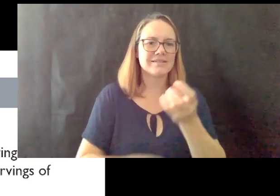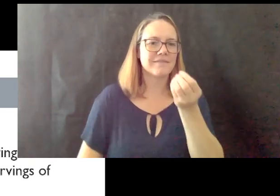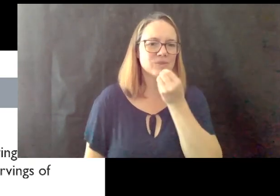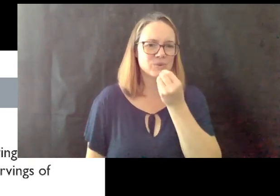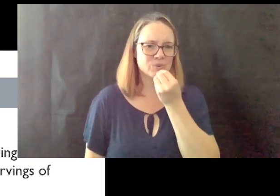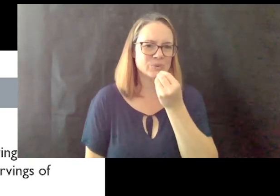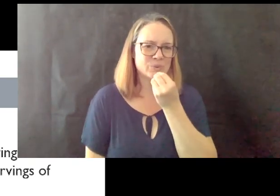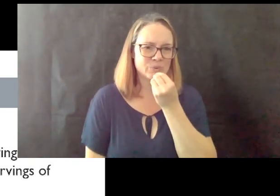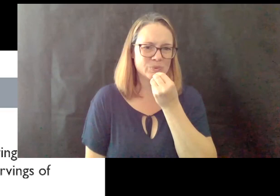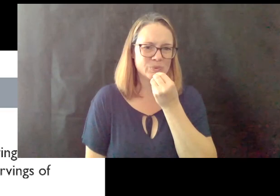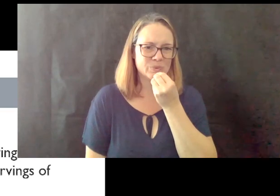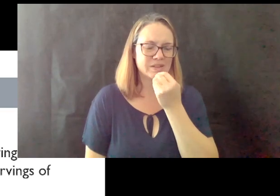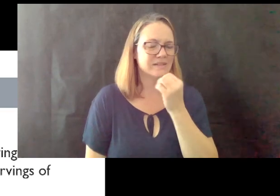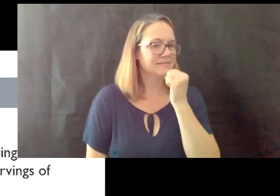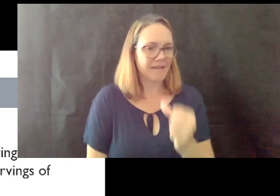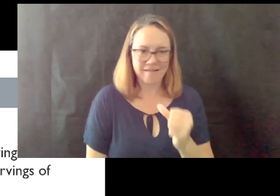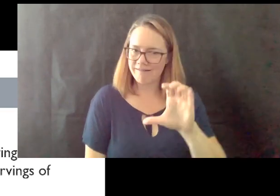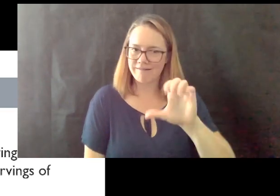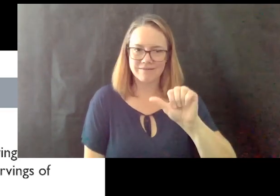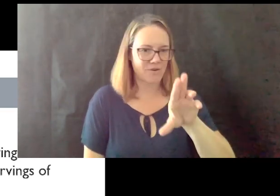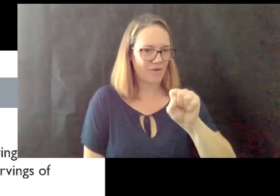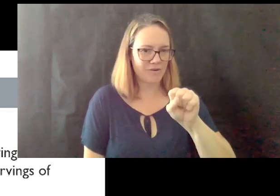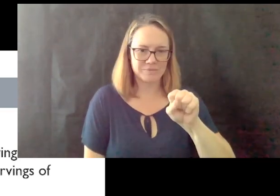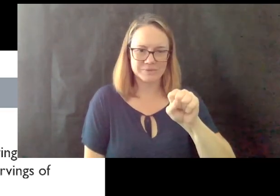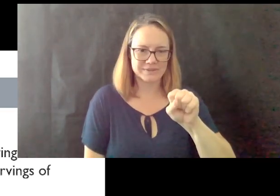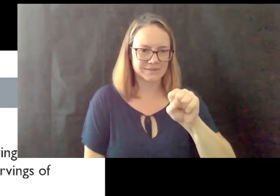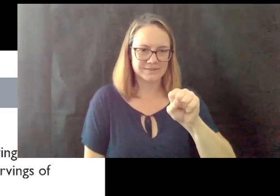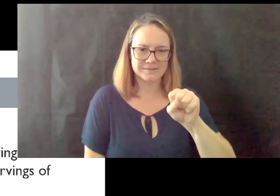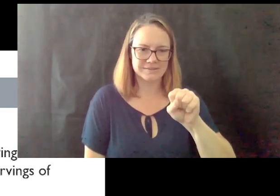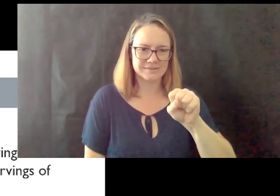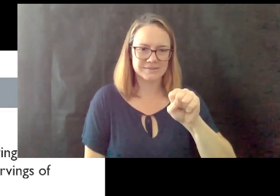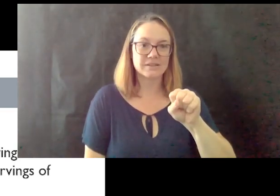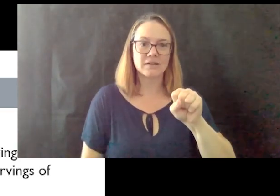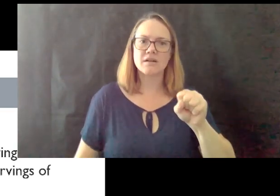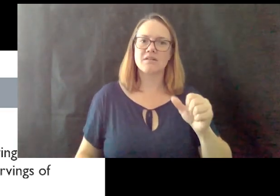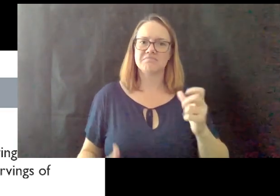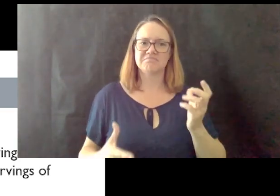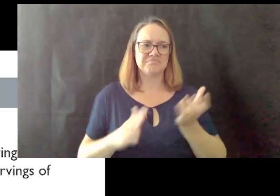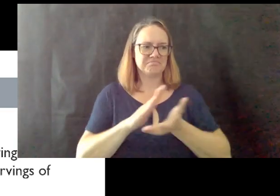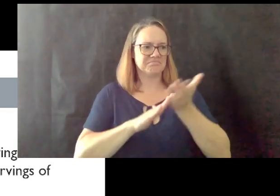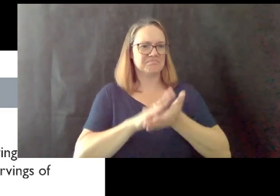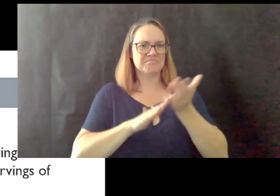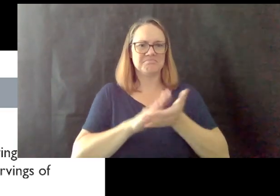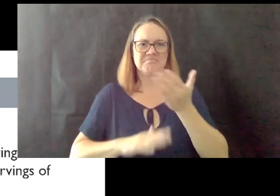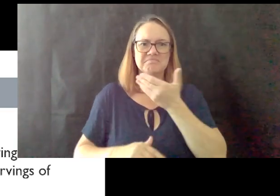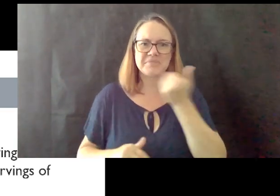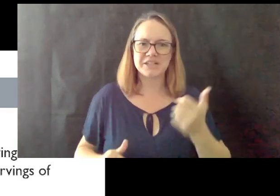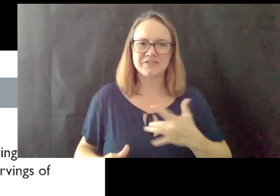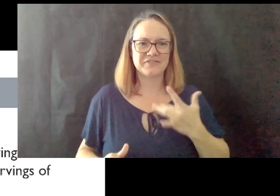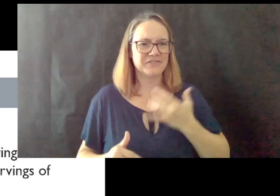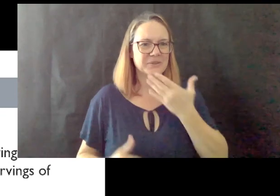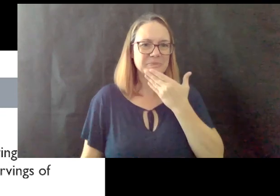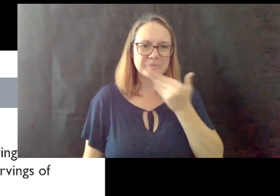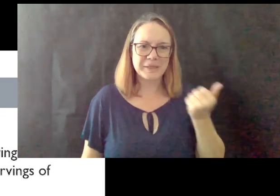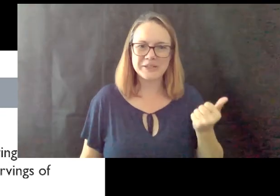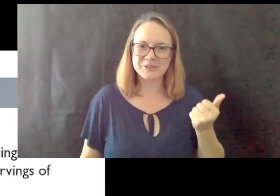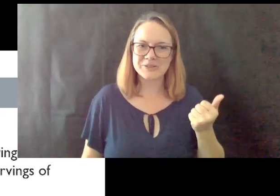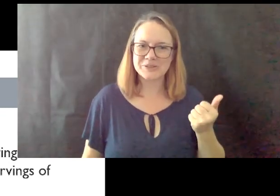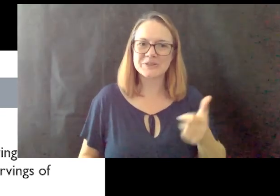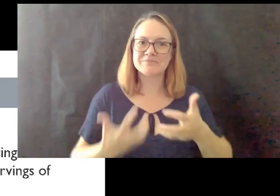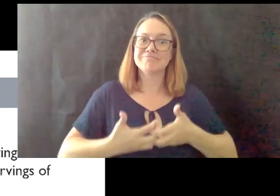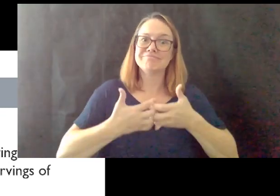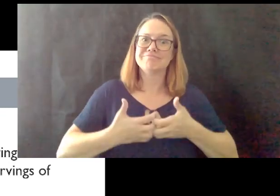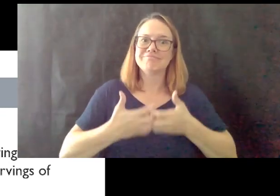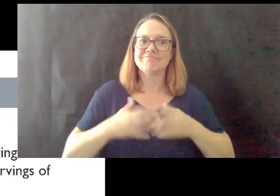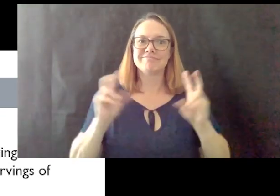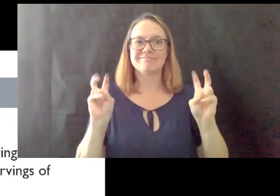other items to our diets that are non-carbohydrates. It just makes us run better. We feel better, we